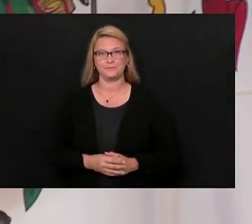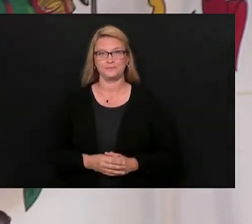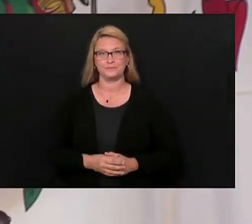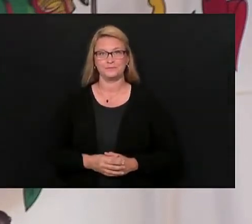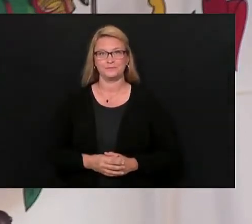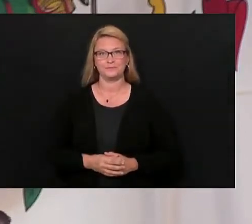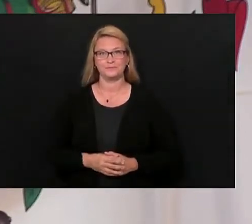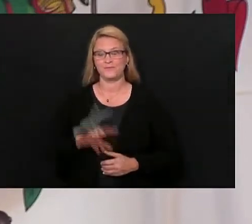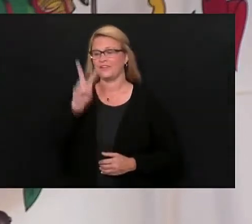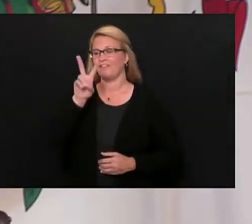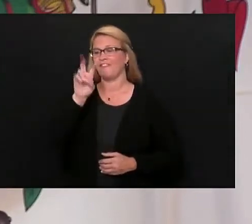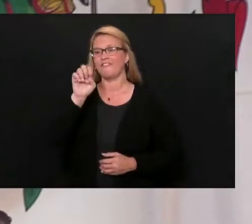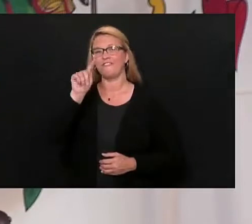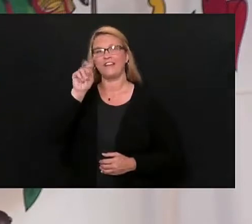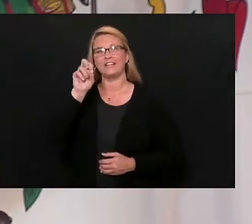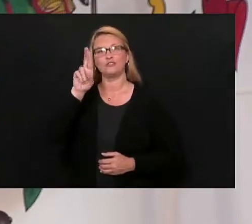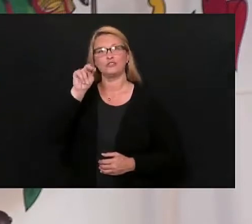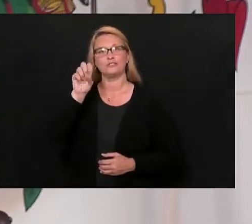Veterans Day,